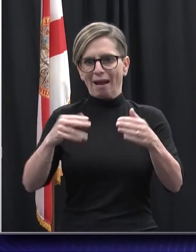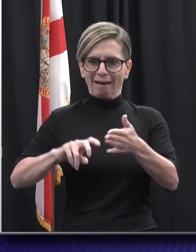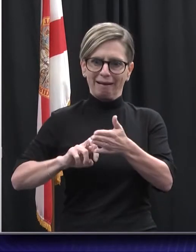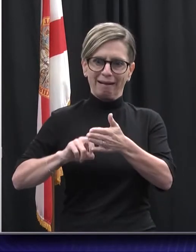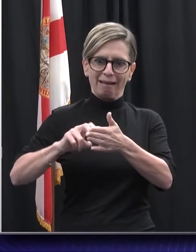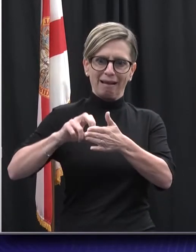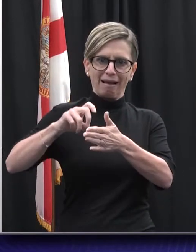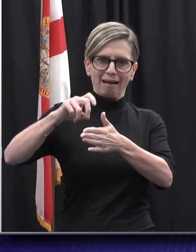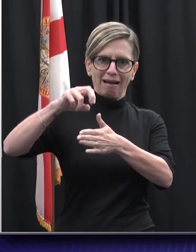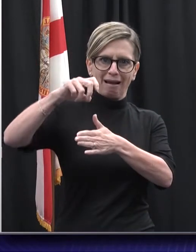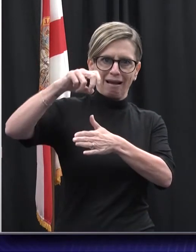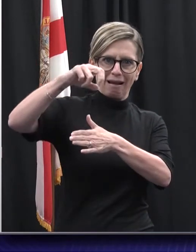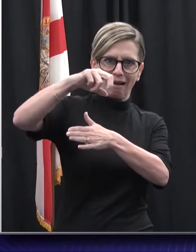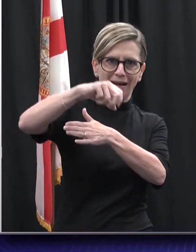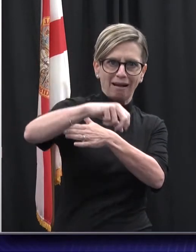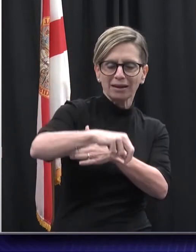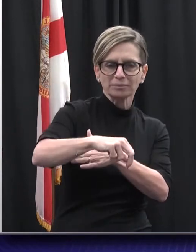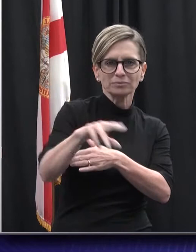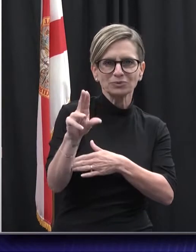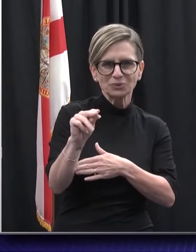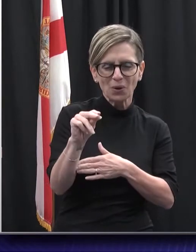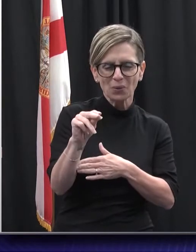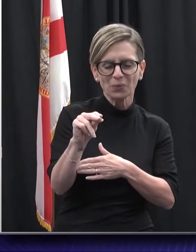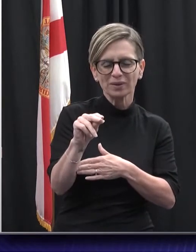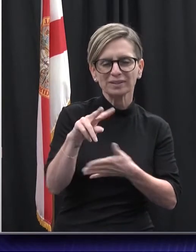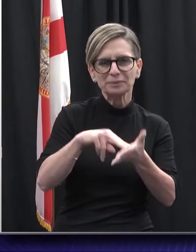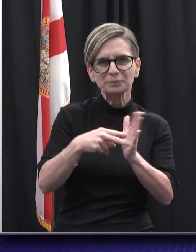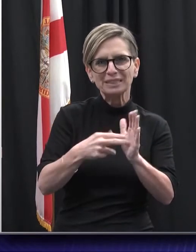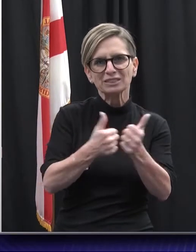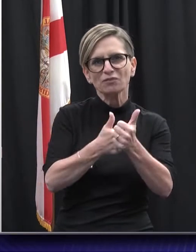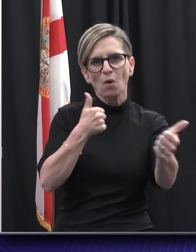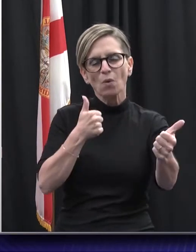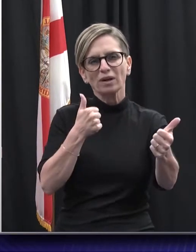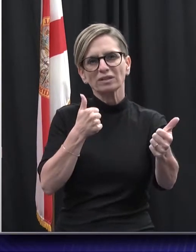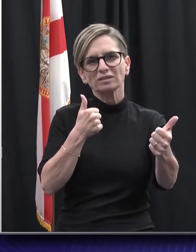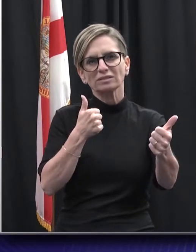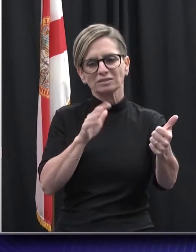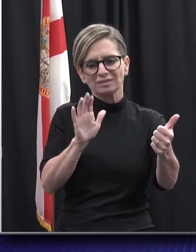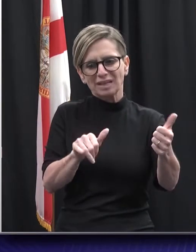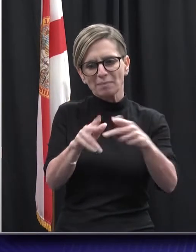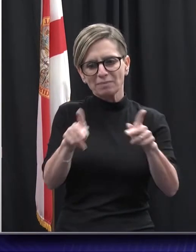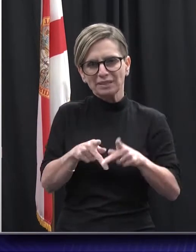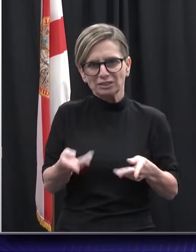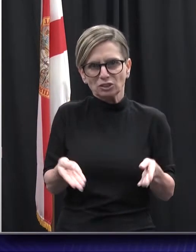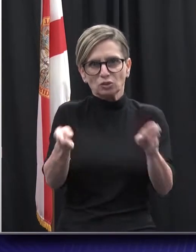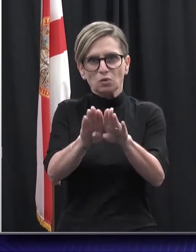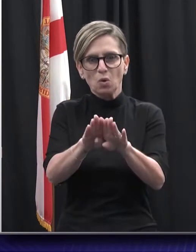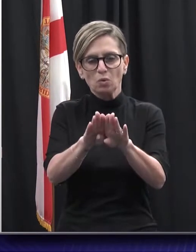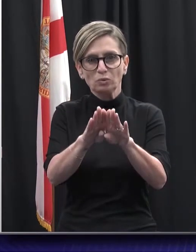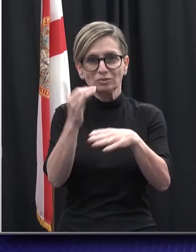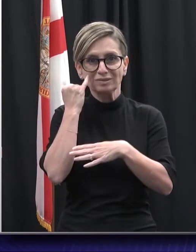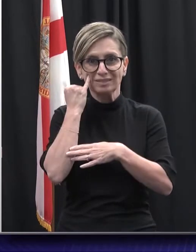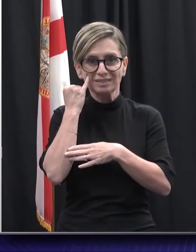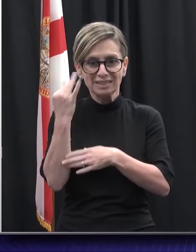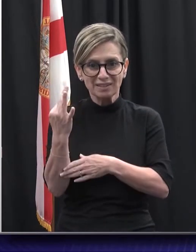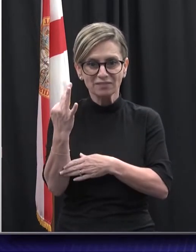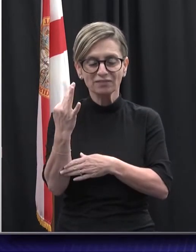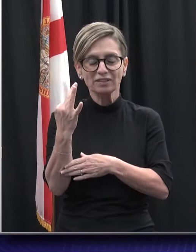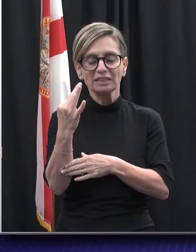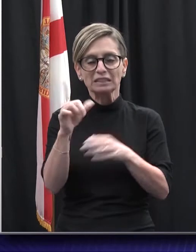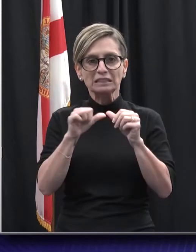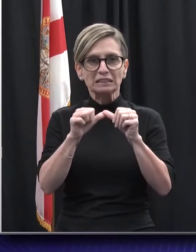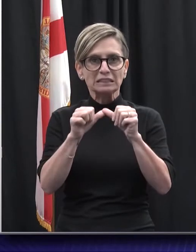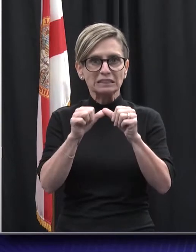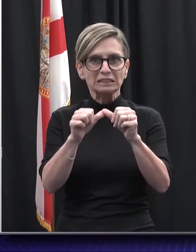not continue to follow these recommendations, you will lead us to have to close the facilities and then put